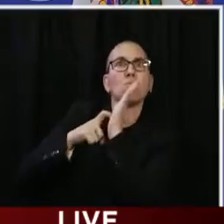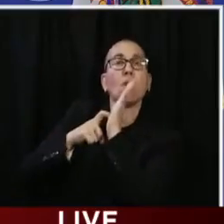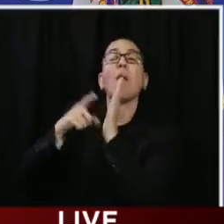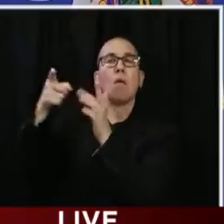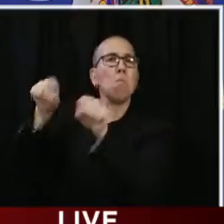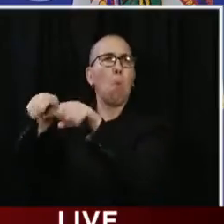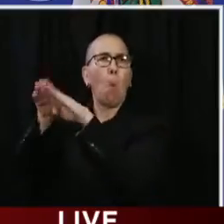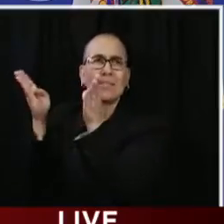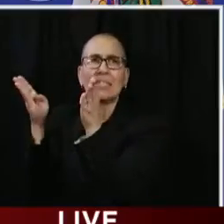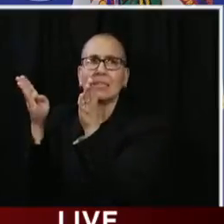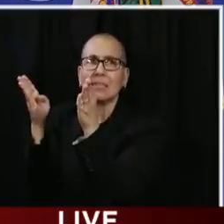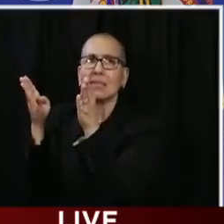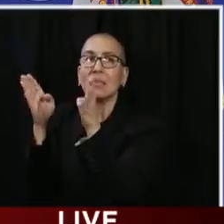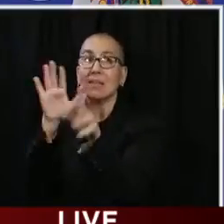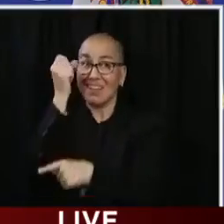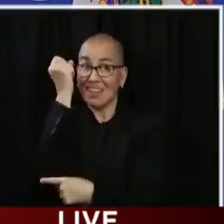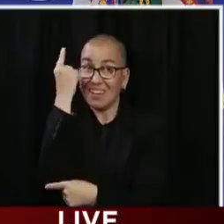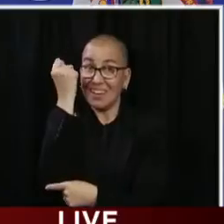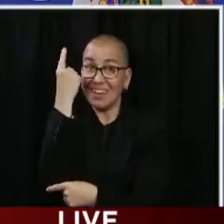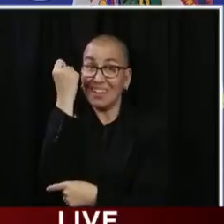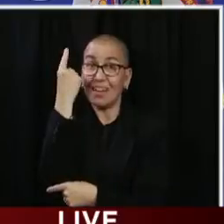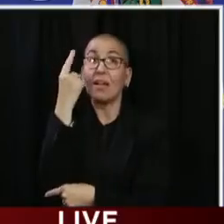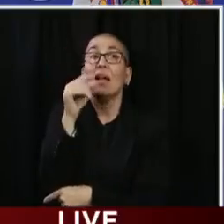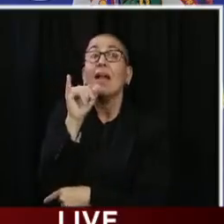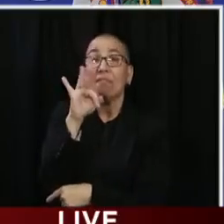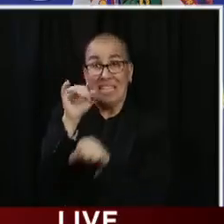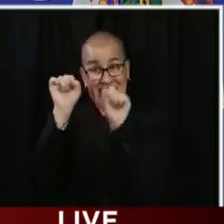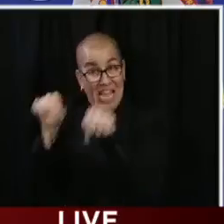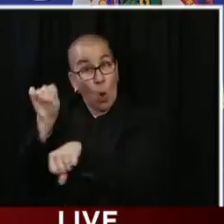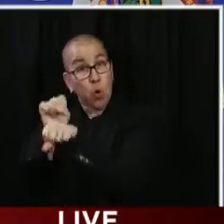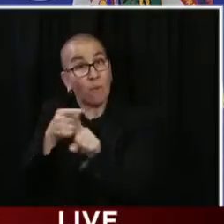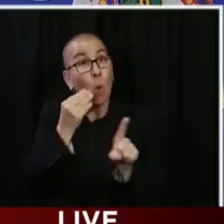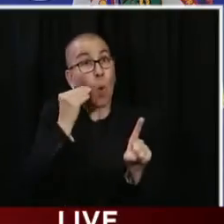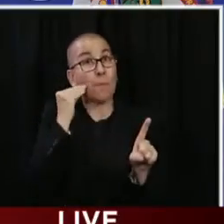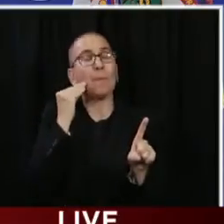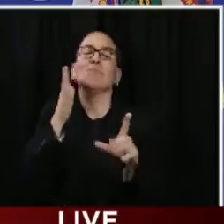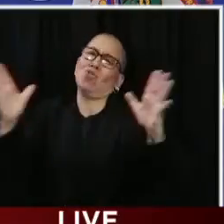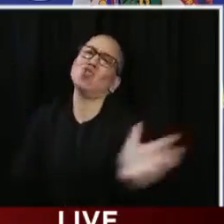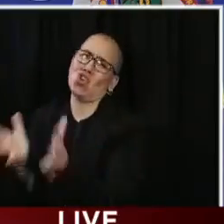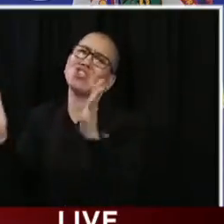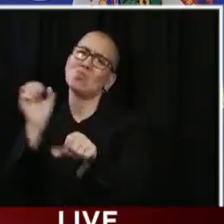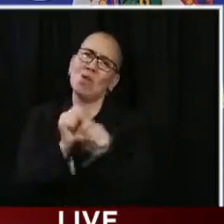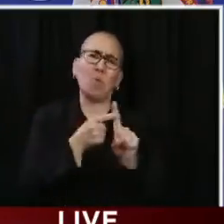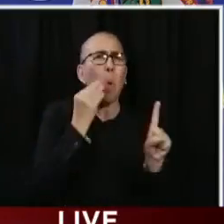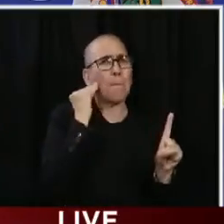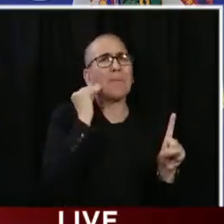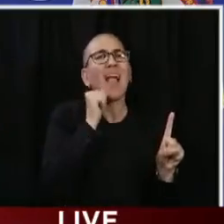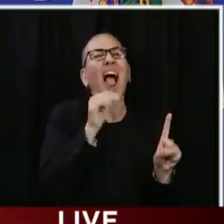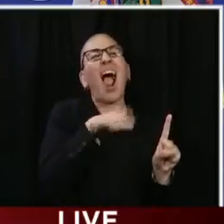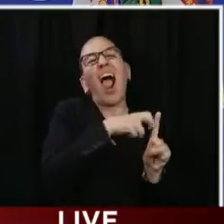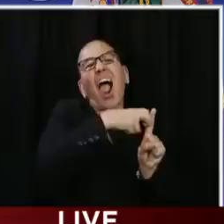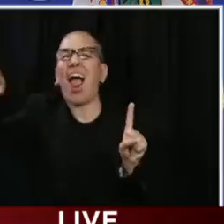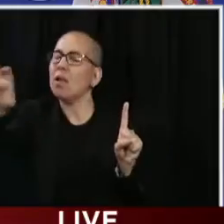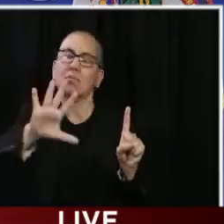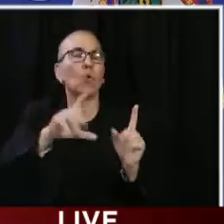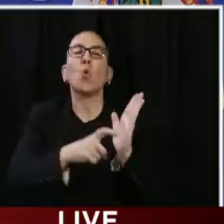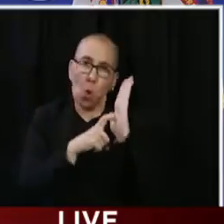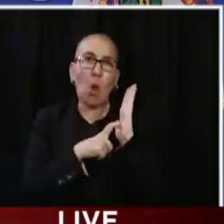before. Churches remain at the same guidance as we had before, which is indoors 10 people or less, or outdoors 10 folks or